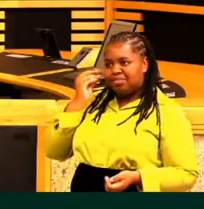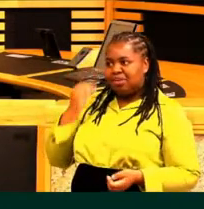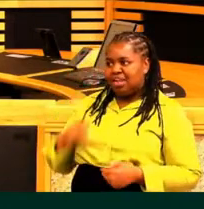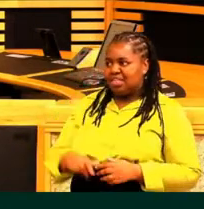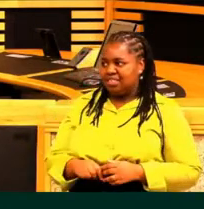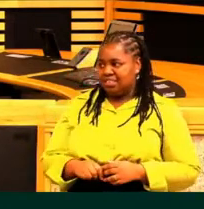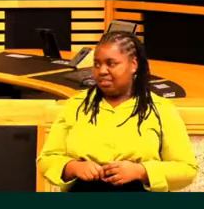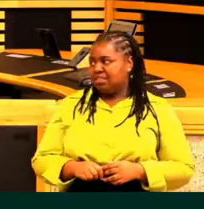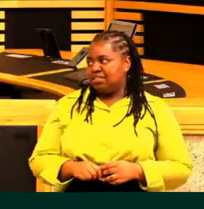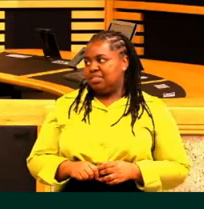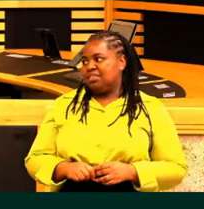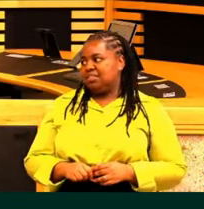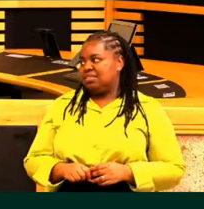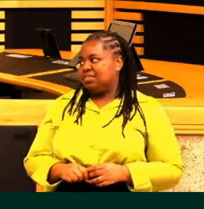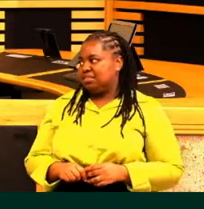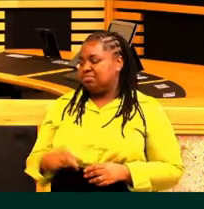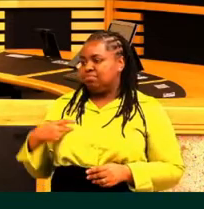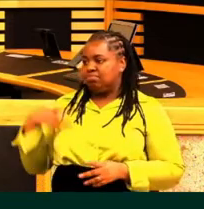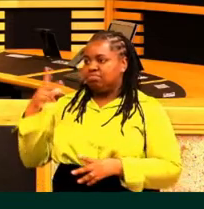facing